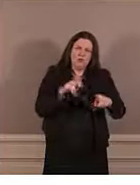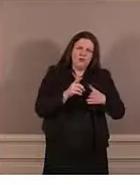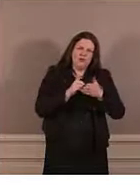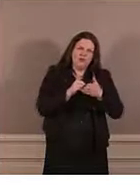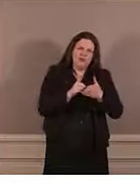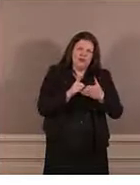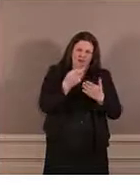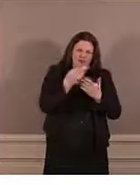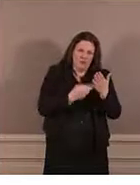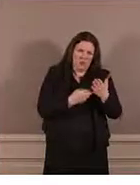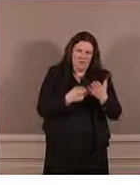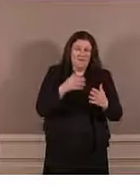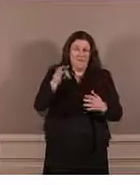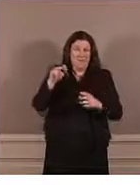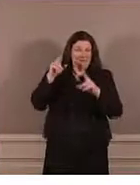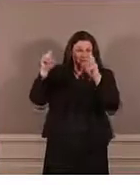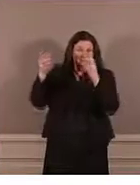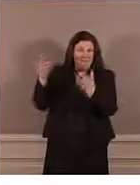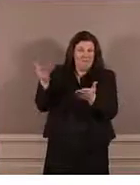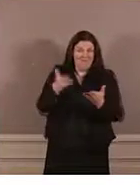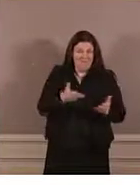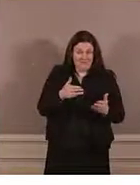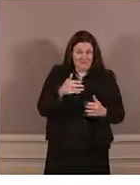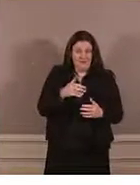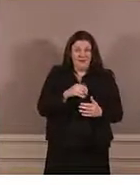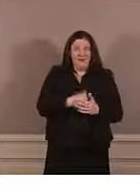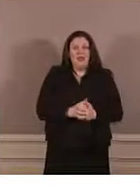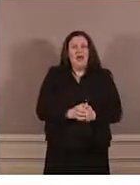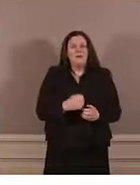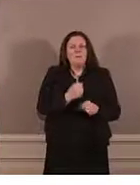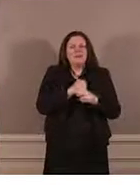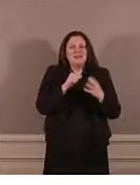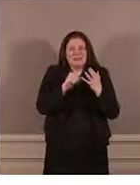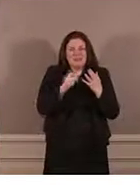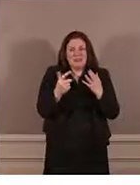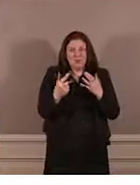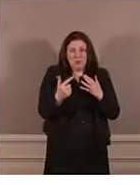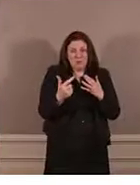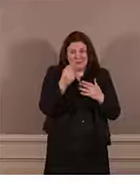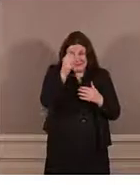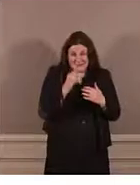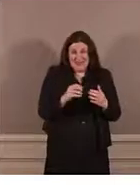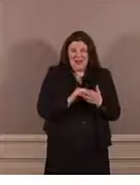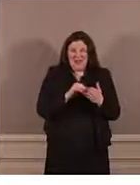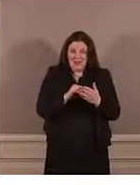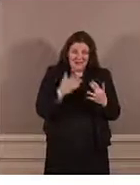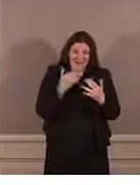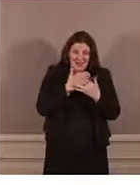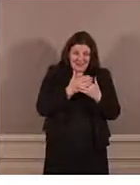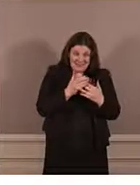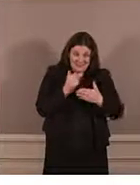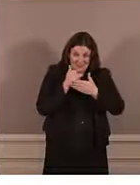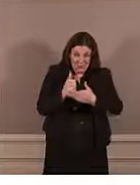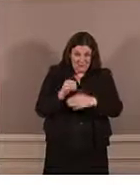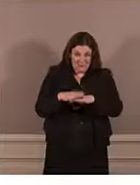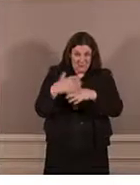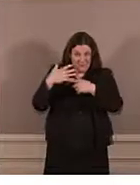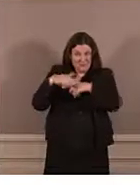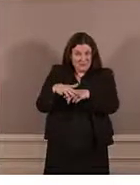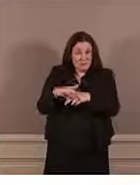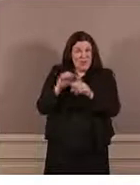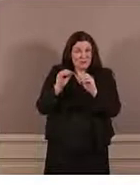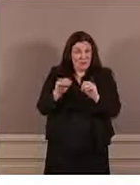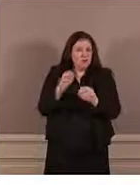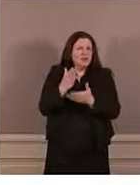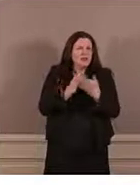Directions report. So about 62% were giving support for accessing mainstream education or some sort of